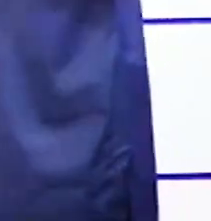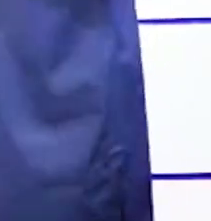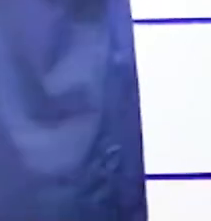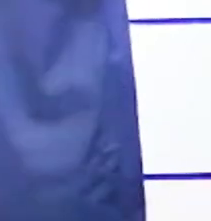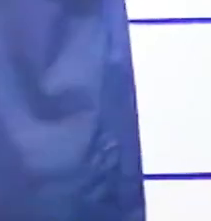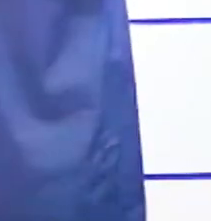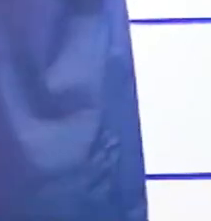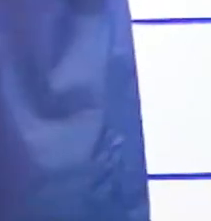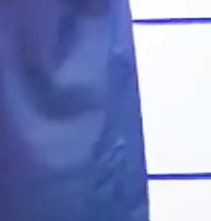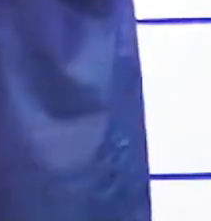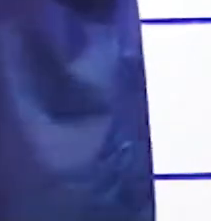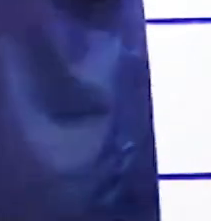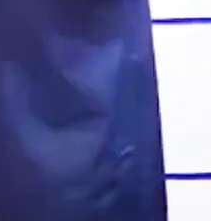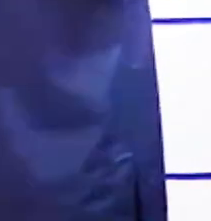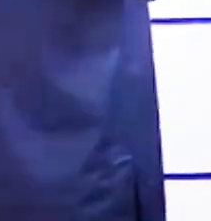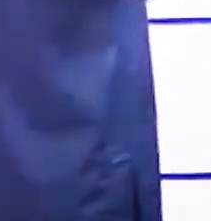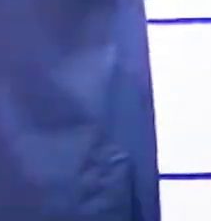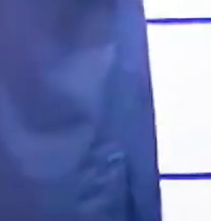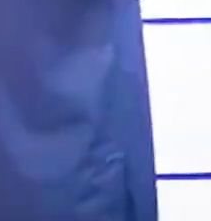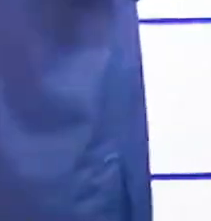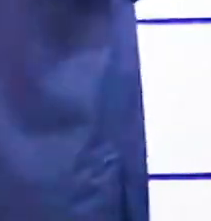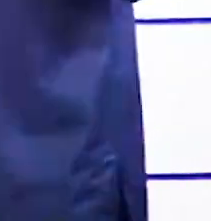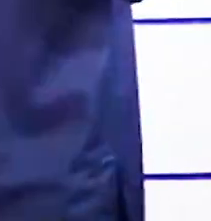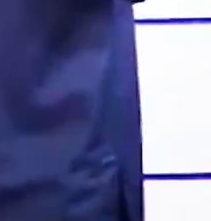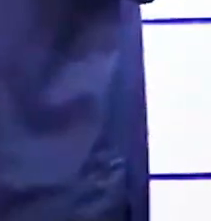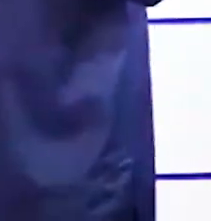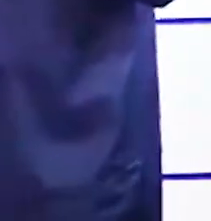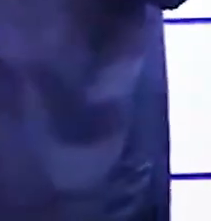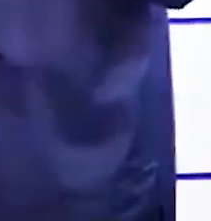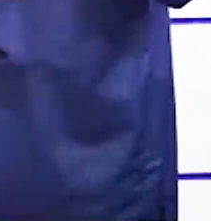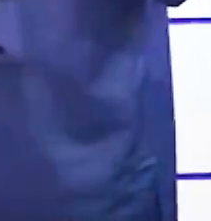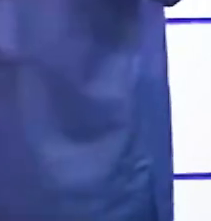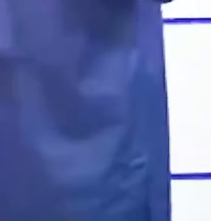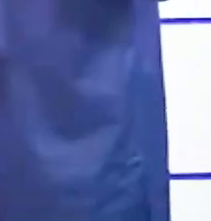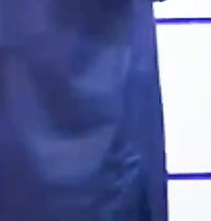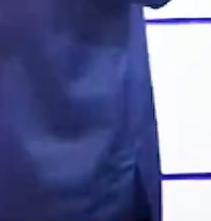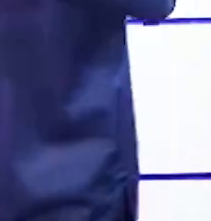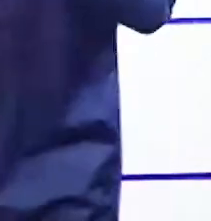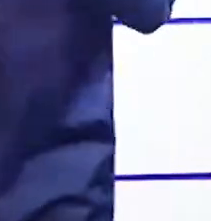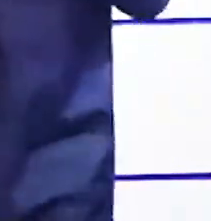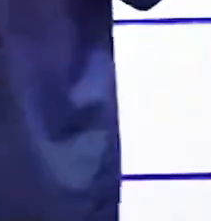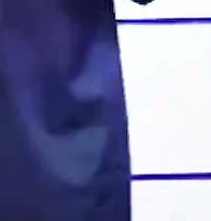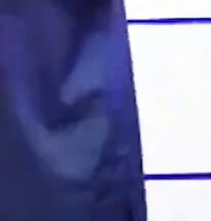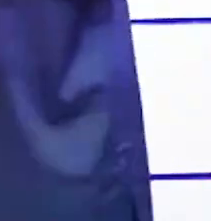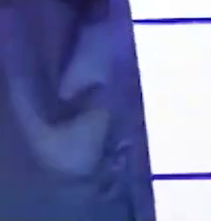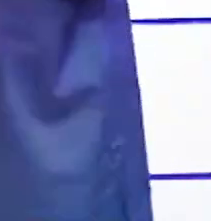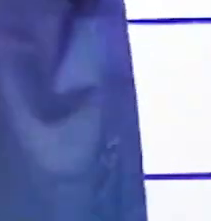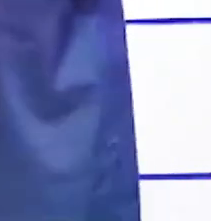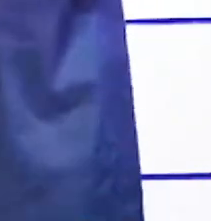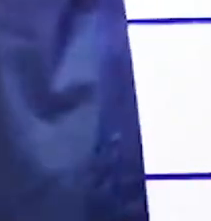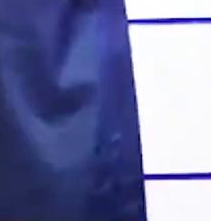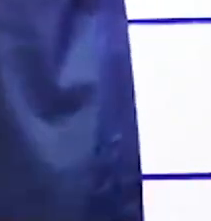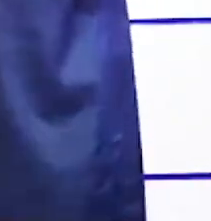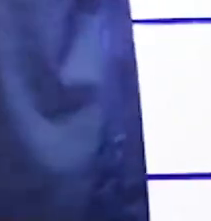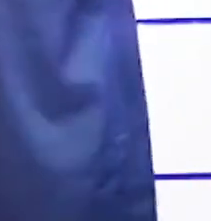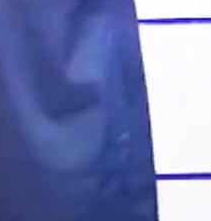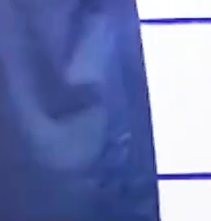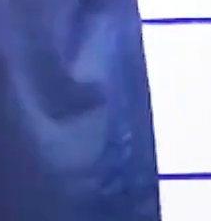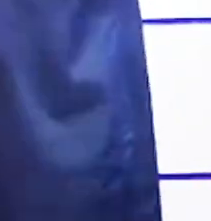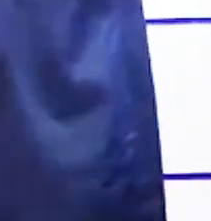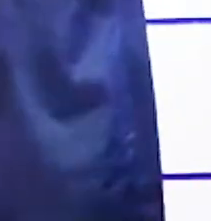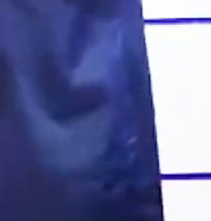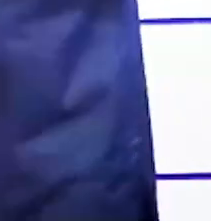Jesus ignored what he heard. Went to Jairus' house and raised her